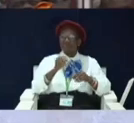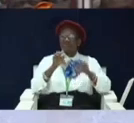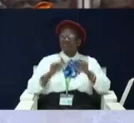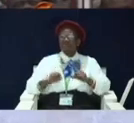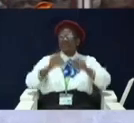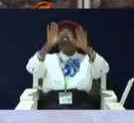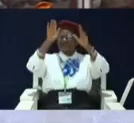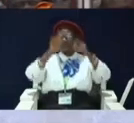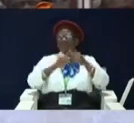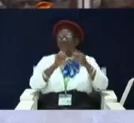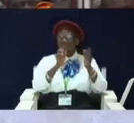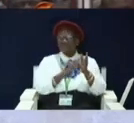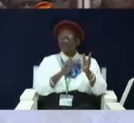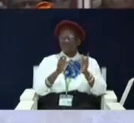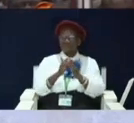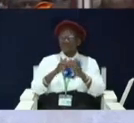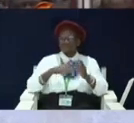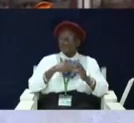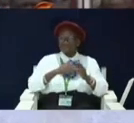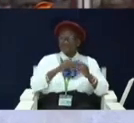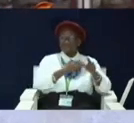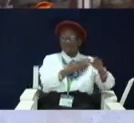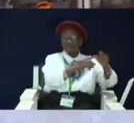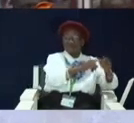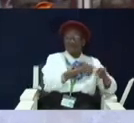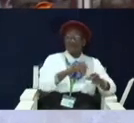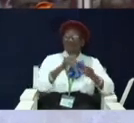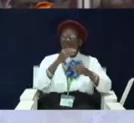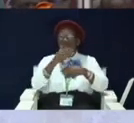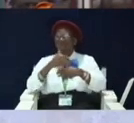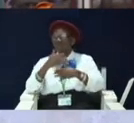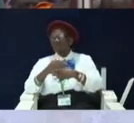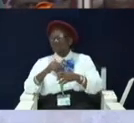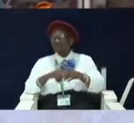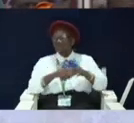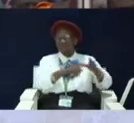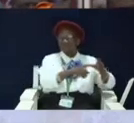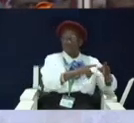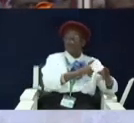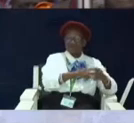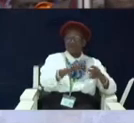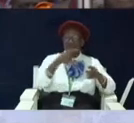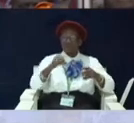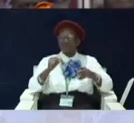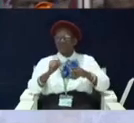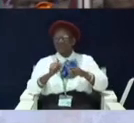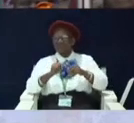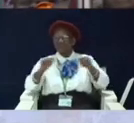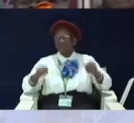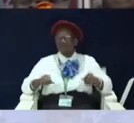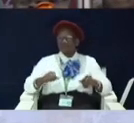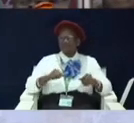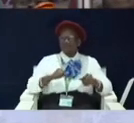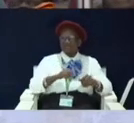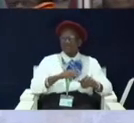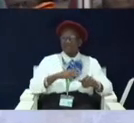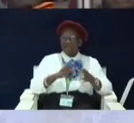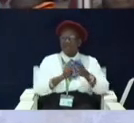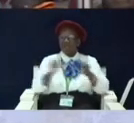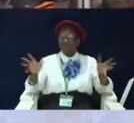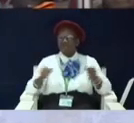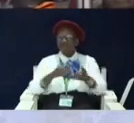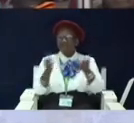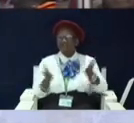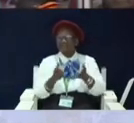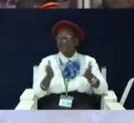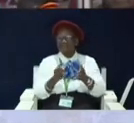forward now. Run to the altar. Whether here, or in